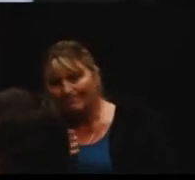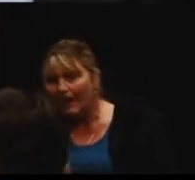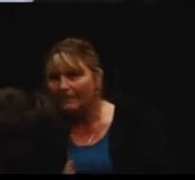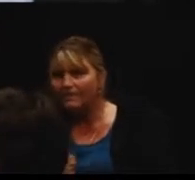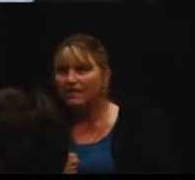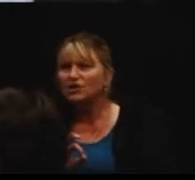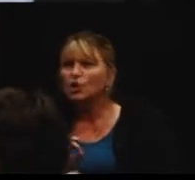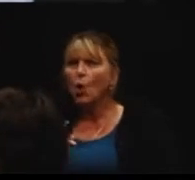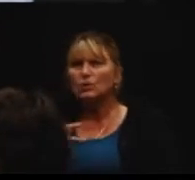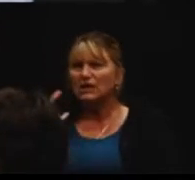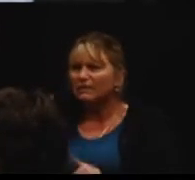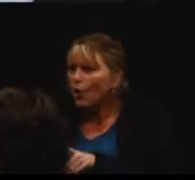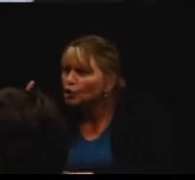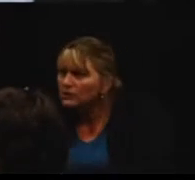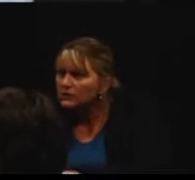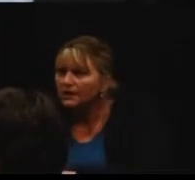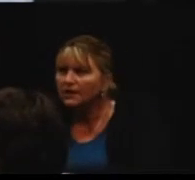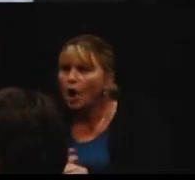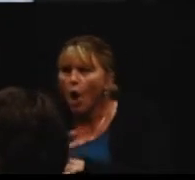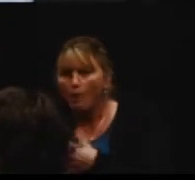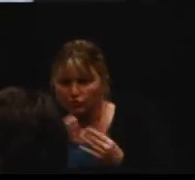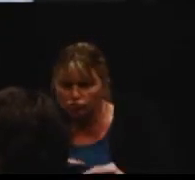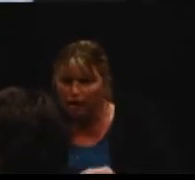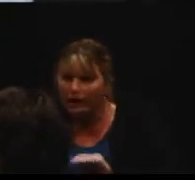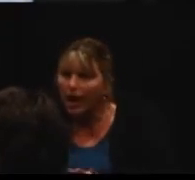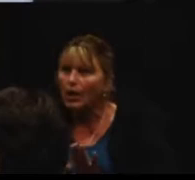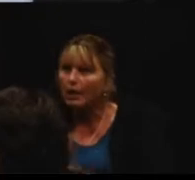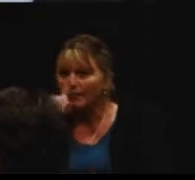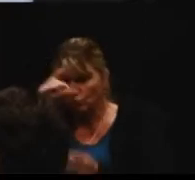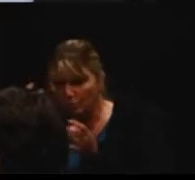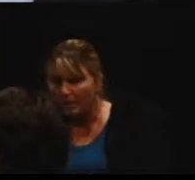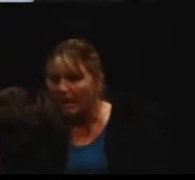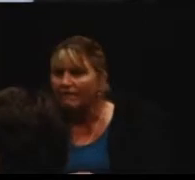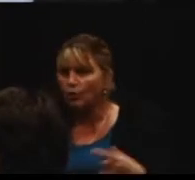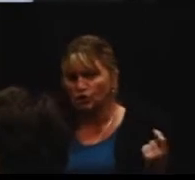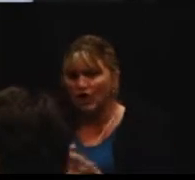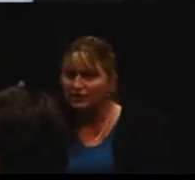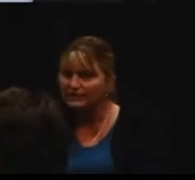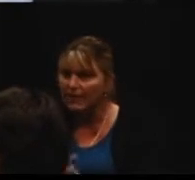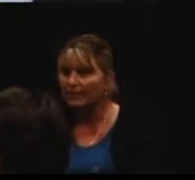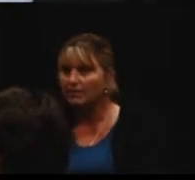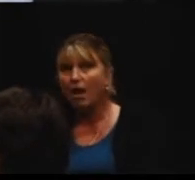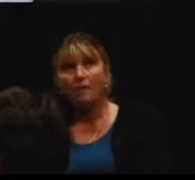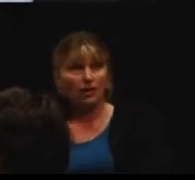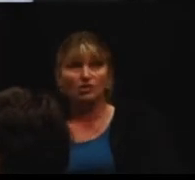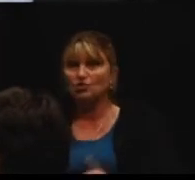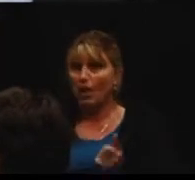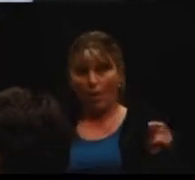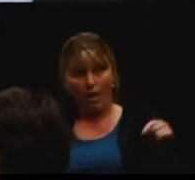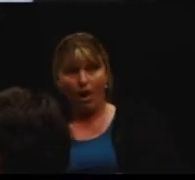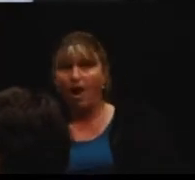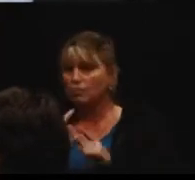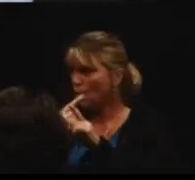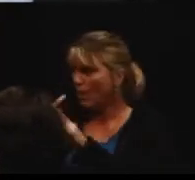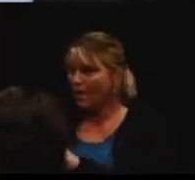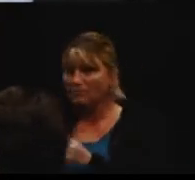have a sense of urgency around training our young people to get ready for this. And it's all very well for us to be here and talk about the kind of things we